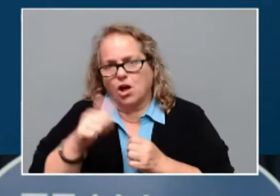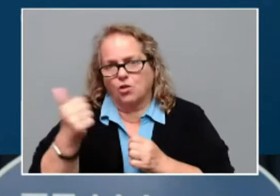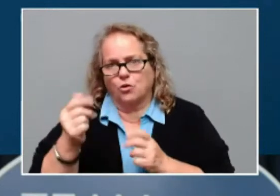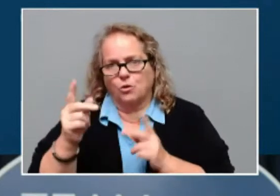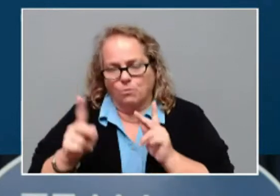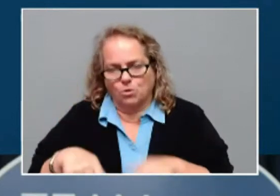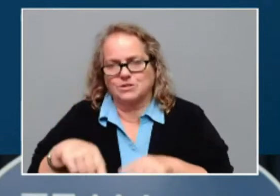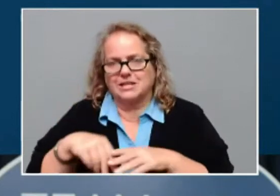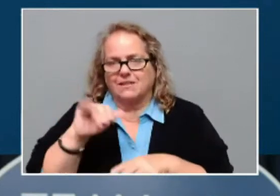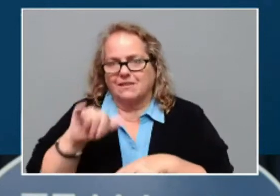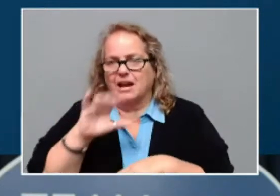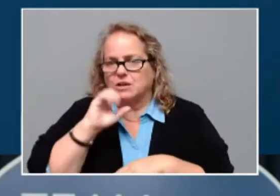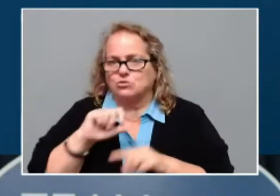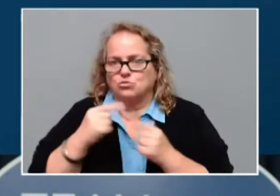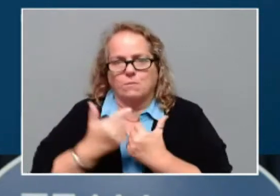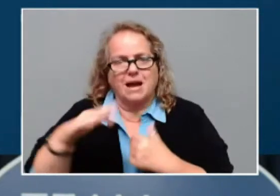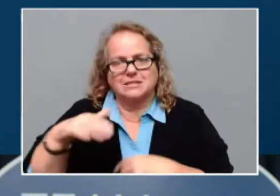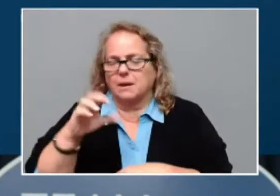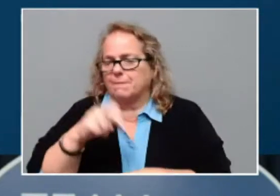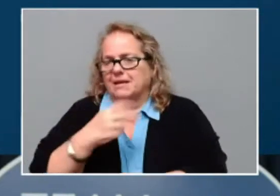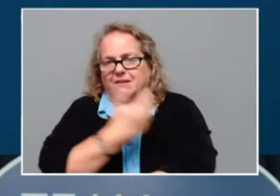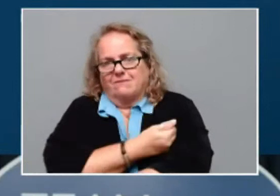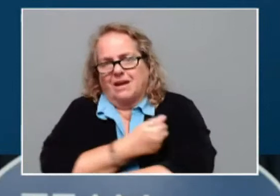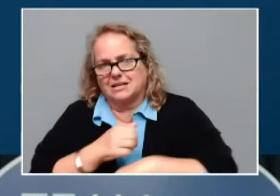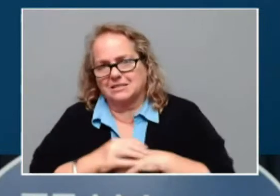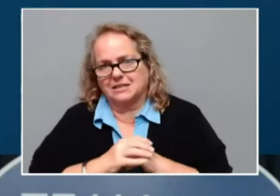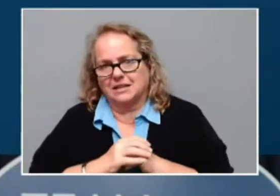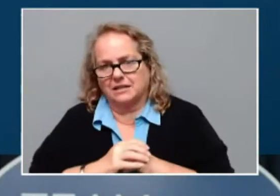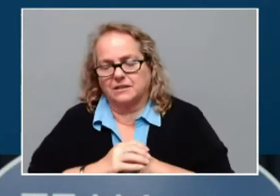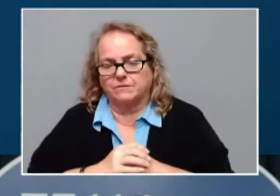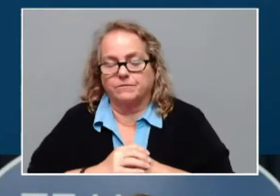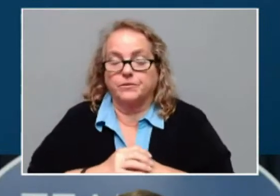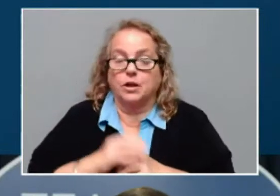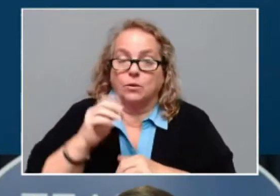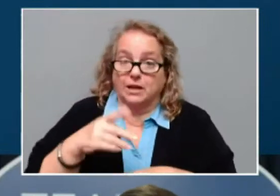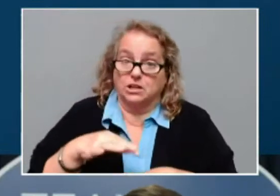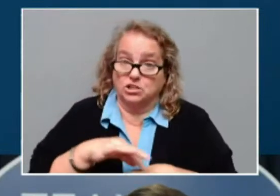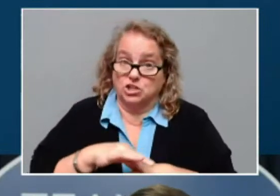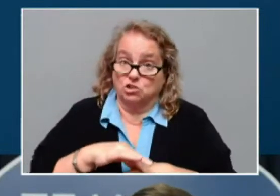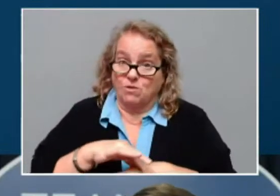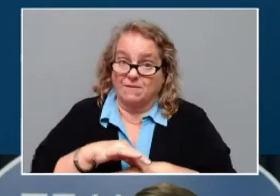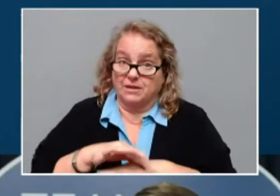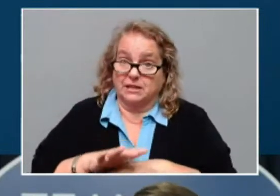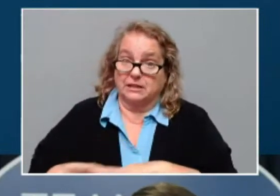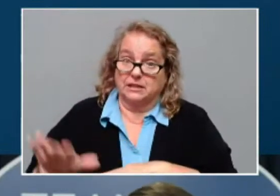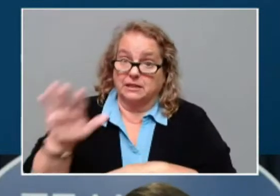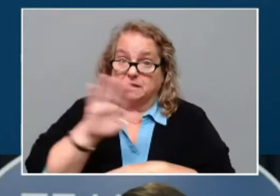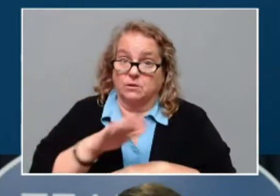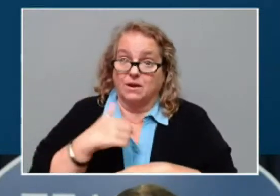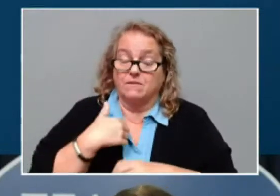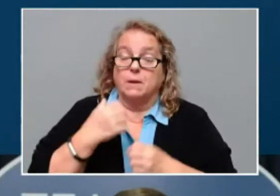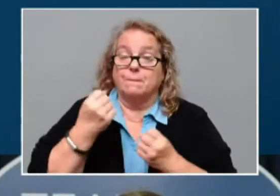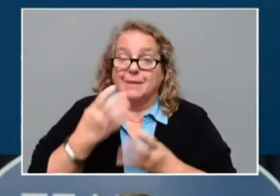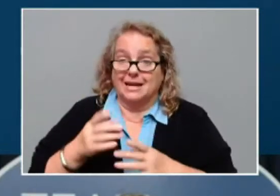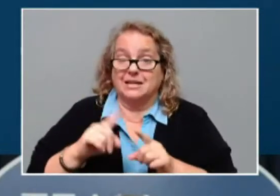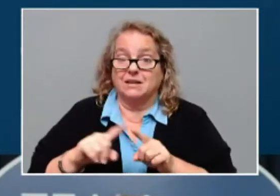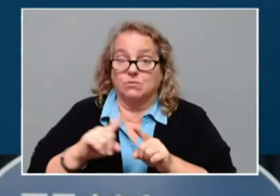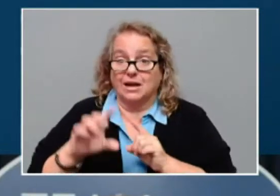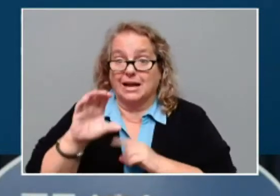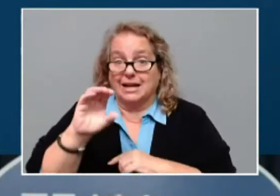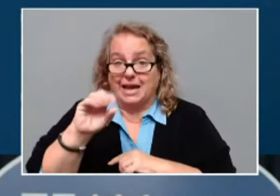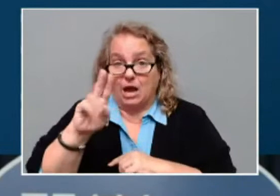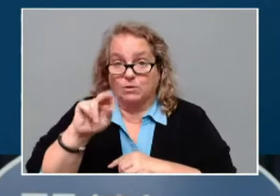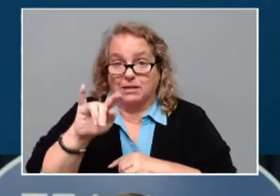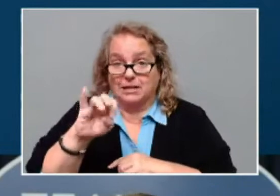been vaccinated. All right, geographically, we do have a number of counties moving into the above 50% of